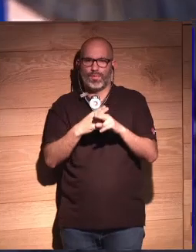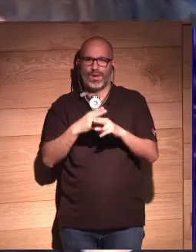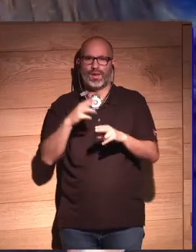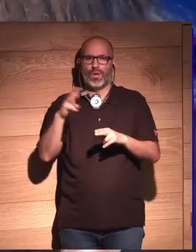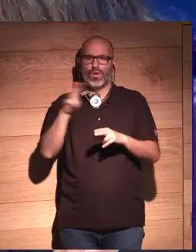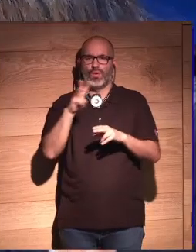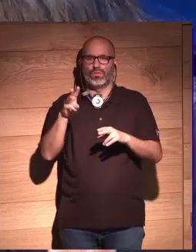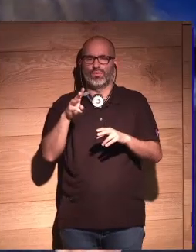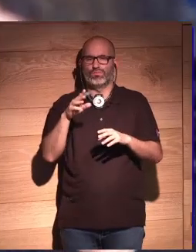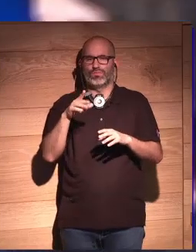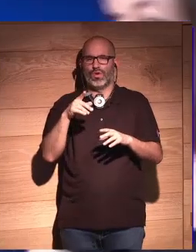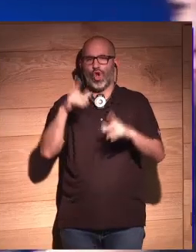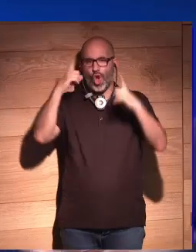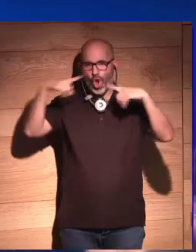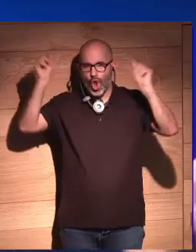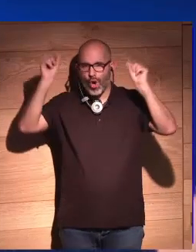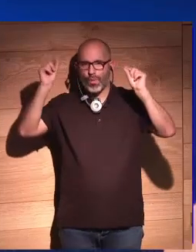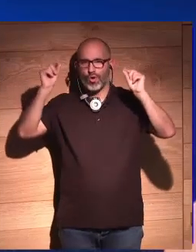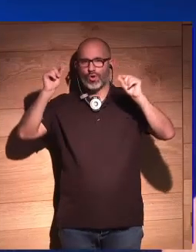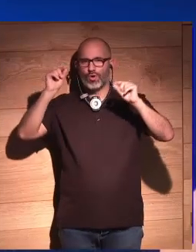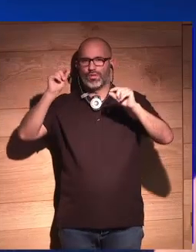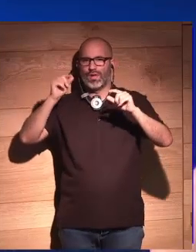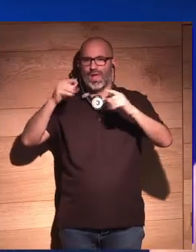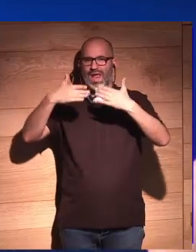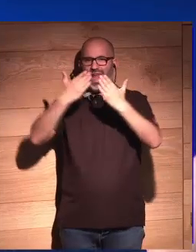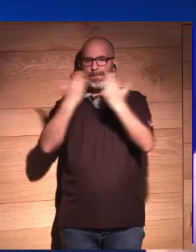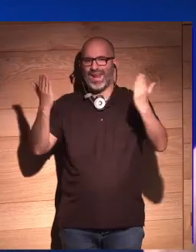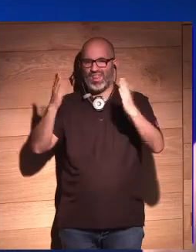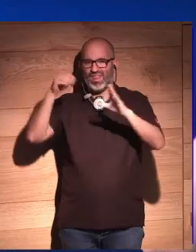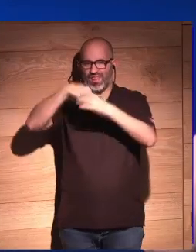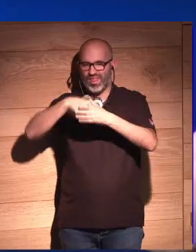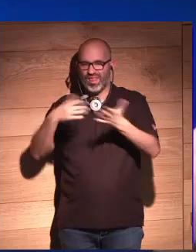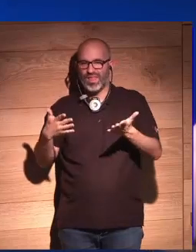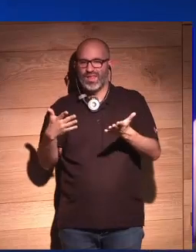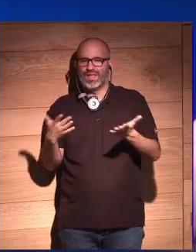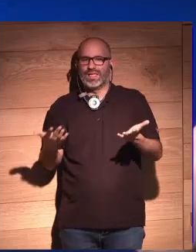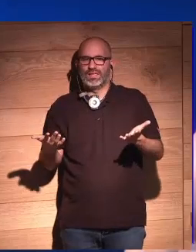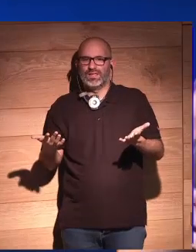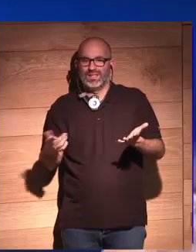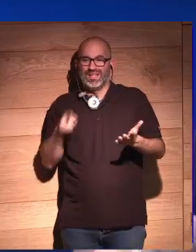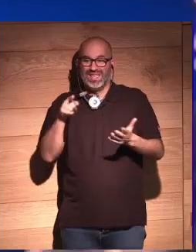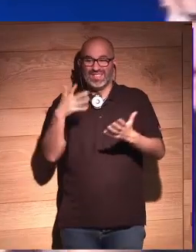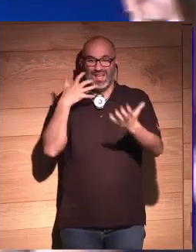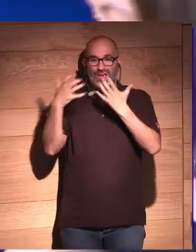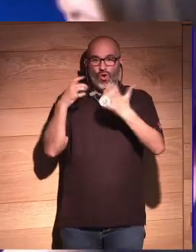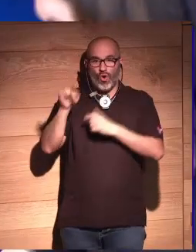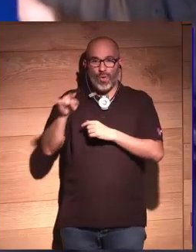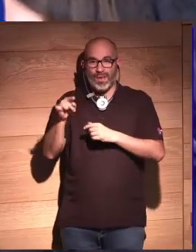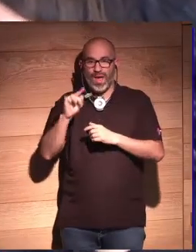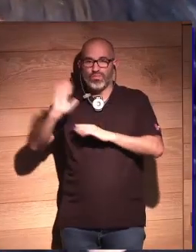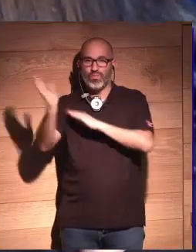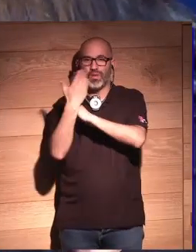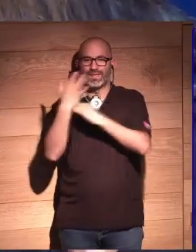There's a trend now of VR developers working with immersive theater troupes to figure out how to create the